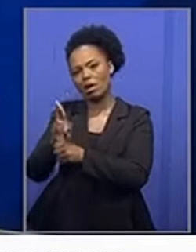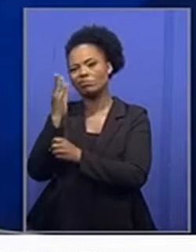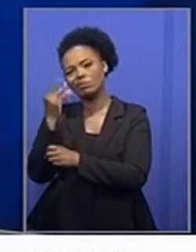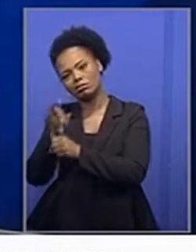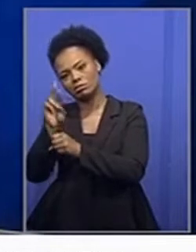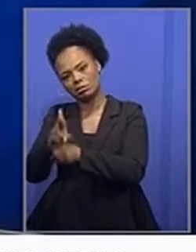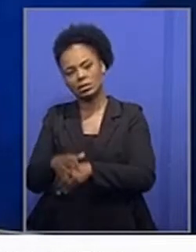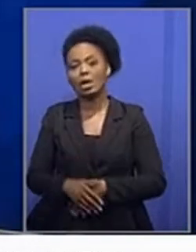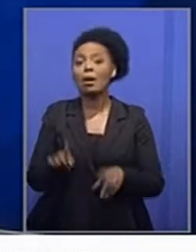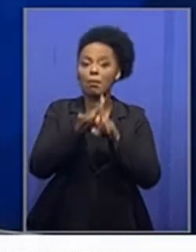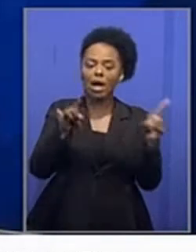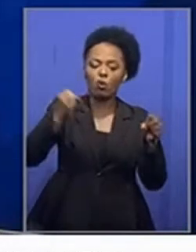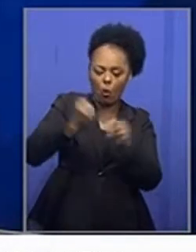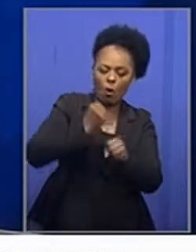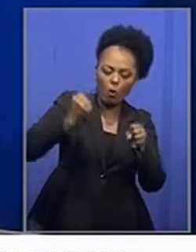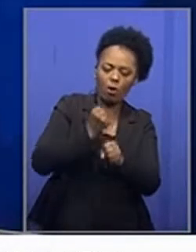gore o tlamele